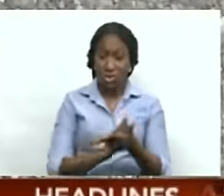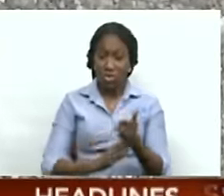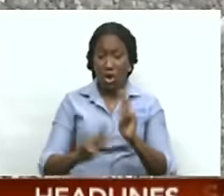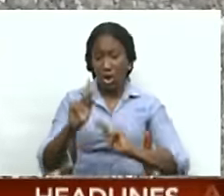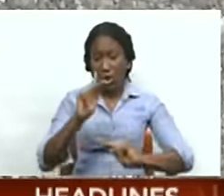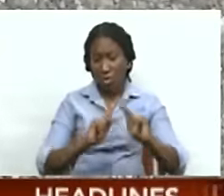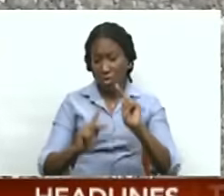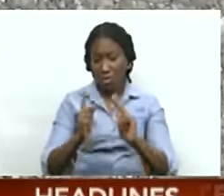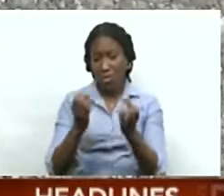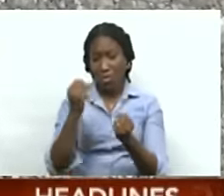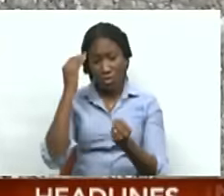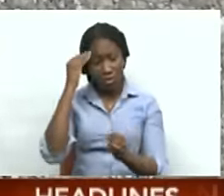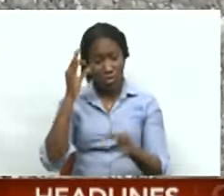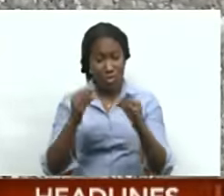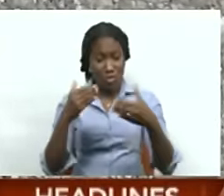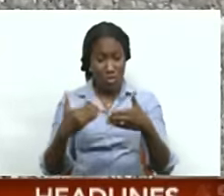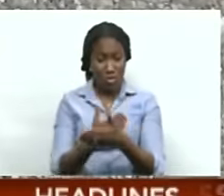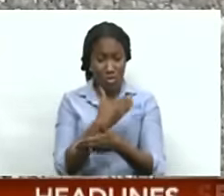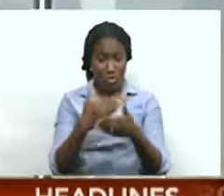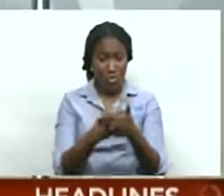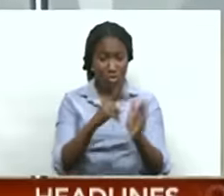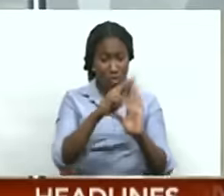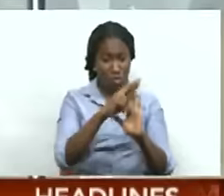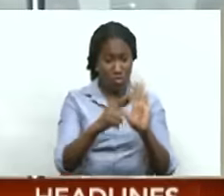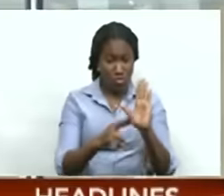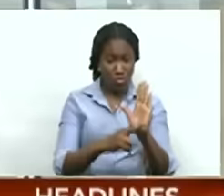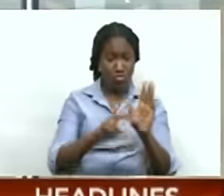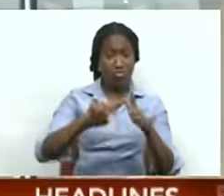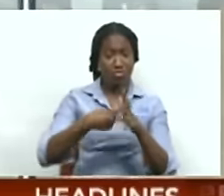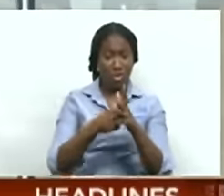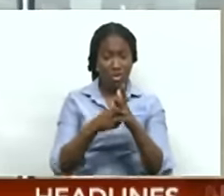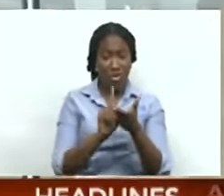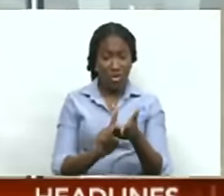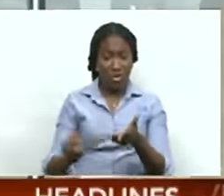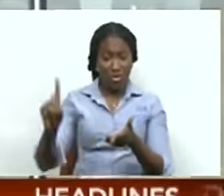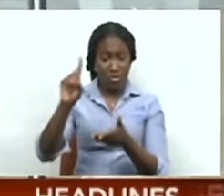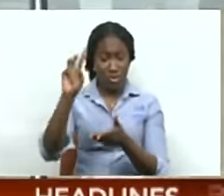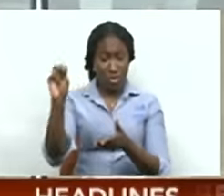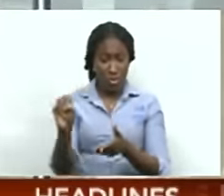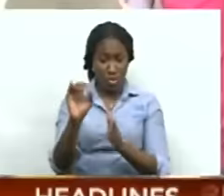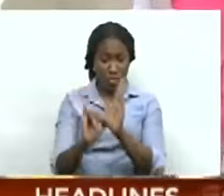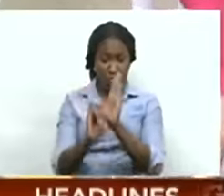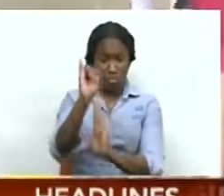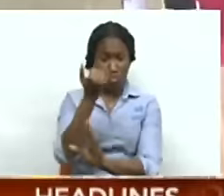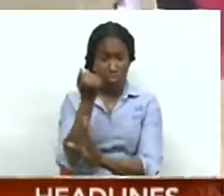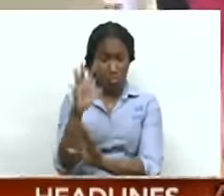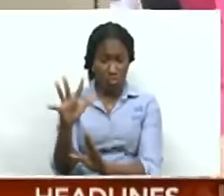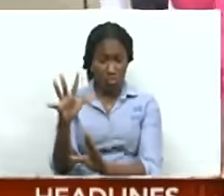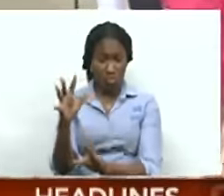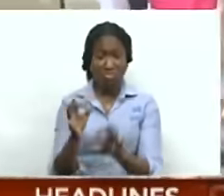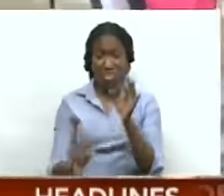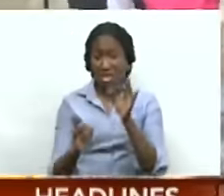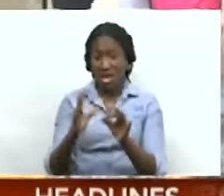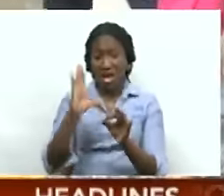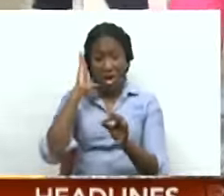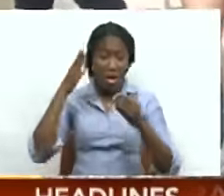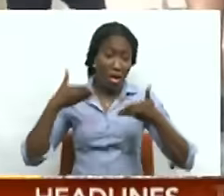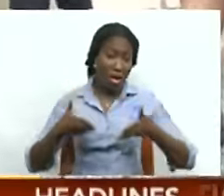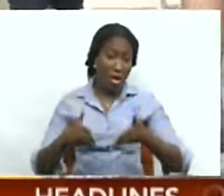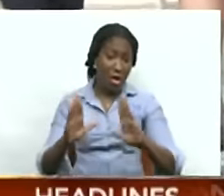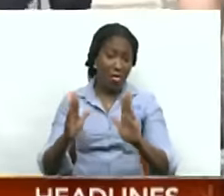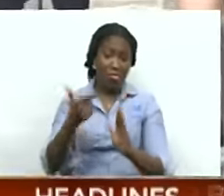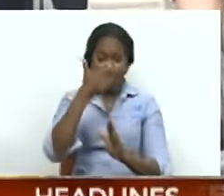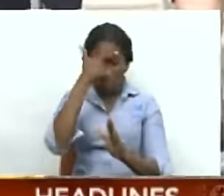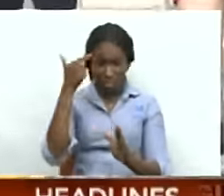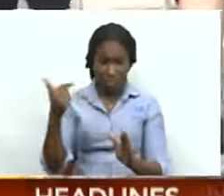from January 15th, would be abused, as the new dress code at government offices will be adjusted to include a more relaxed fit.